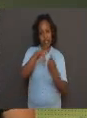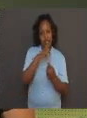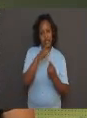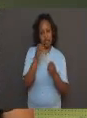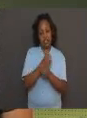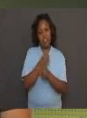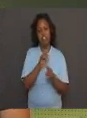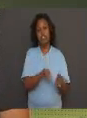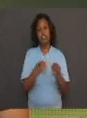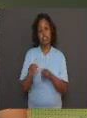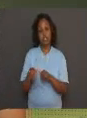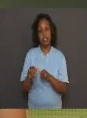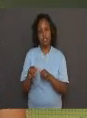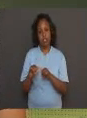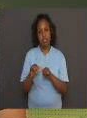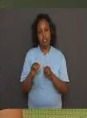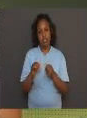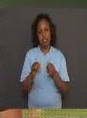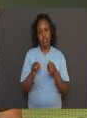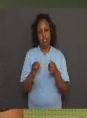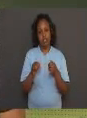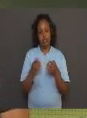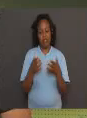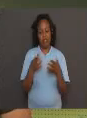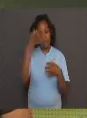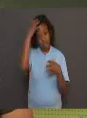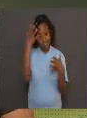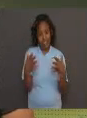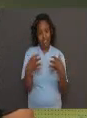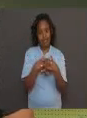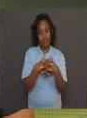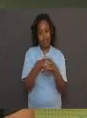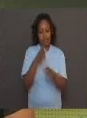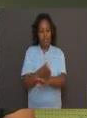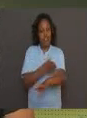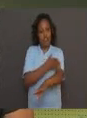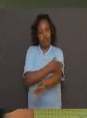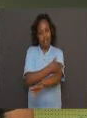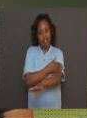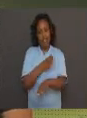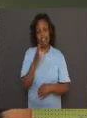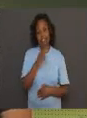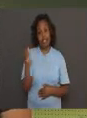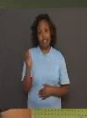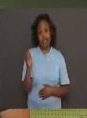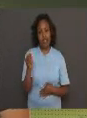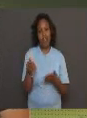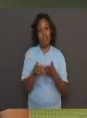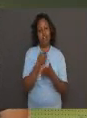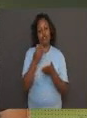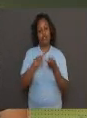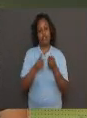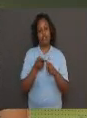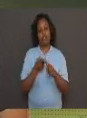such as the Intergovernmental Authority on Development and the New